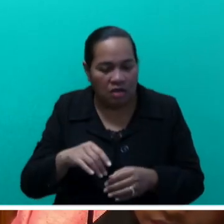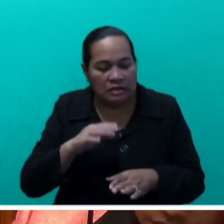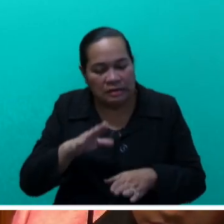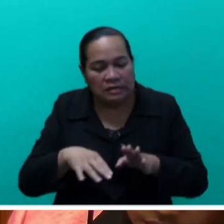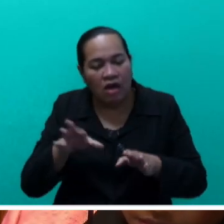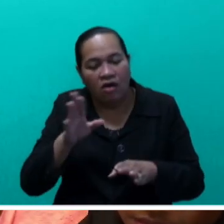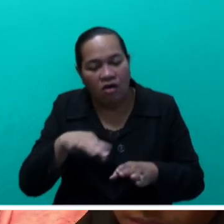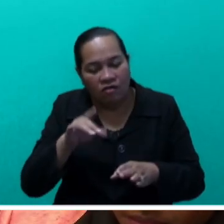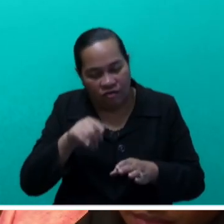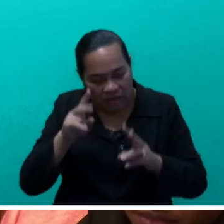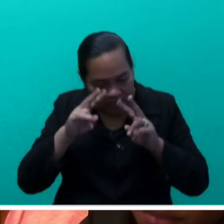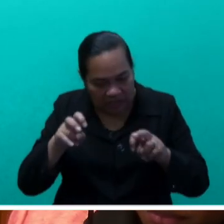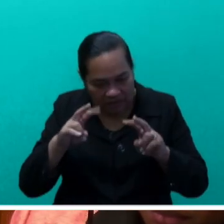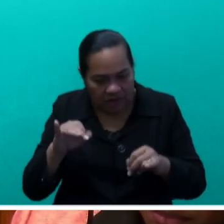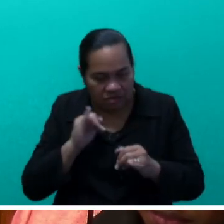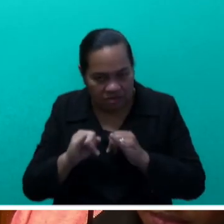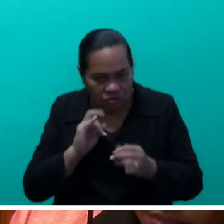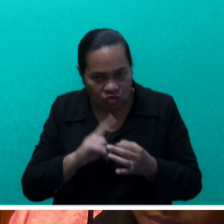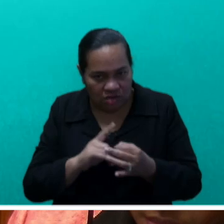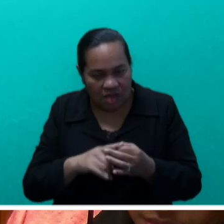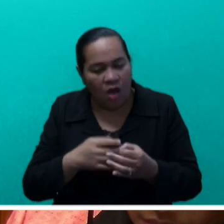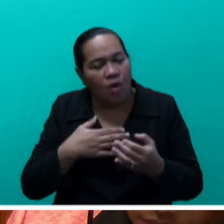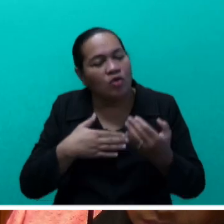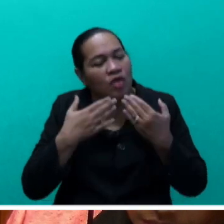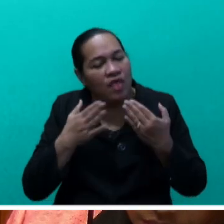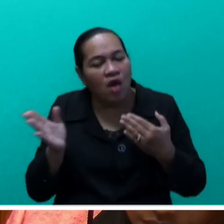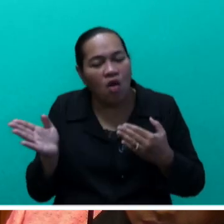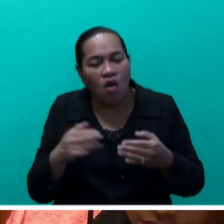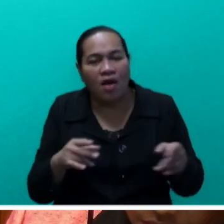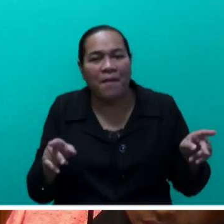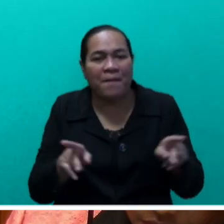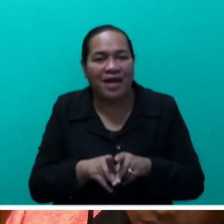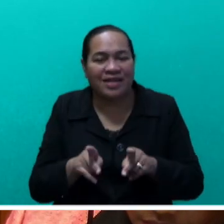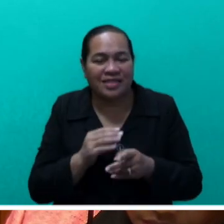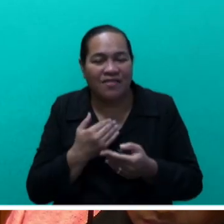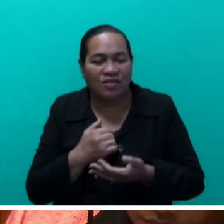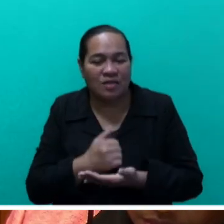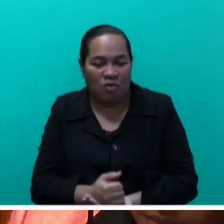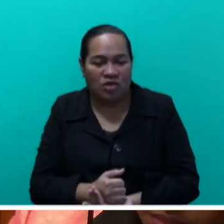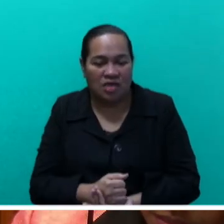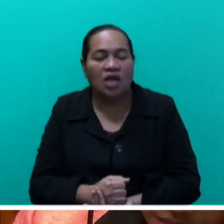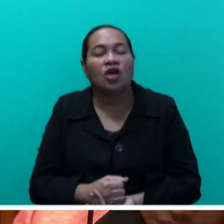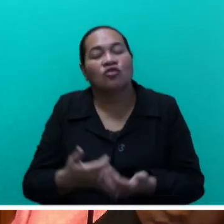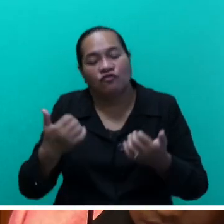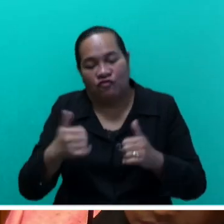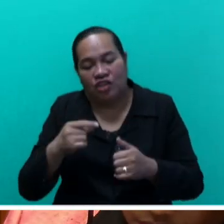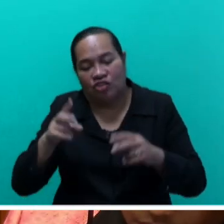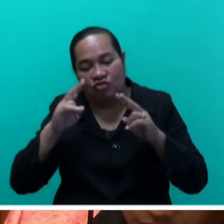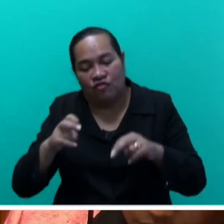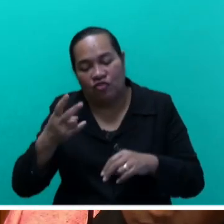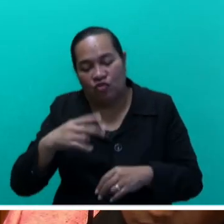survey. And I wish to acknowledge and thank all our partners who are supporting the ministry in completing the survey in